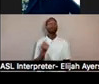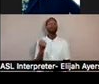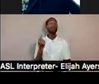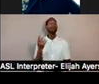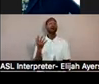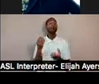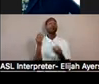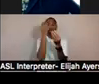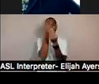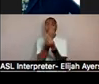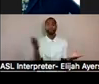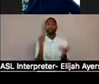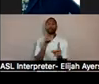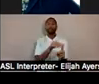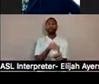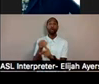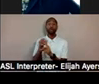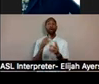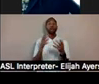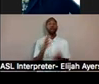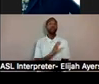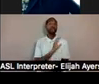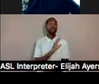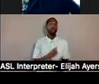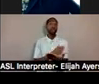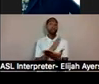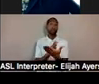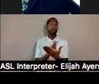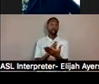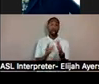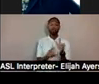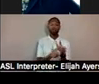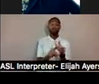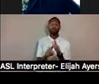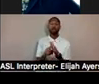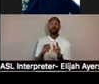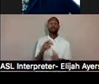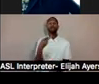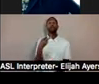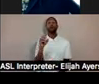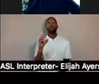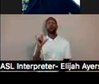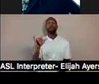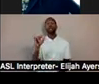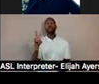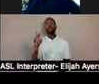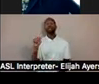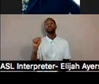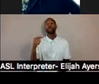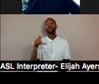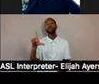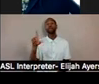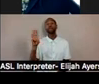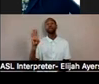and remind folks, a lot of the clinical interventions that emerged from polyvagal theory are practices that